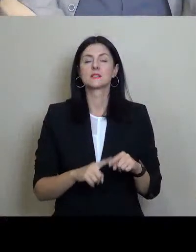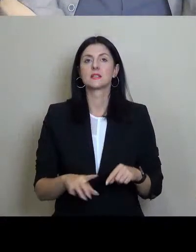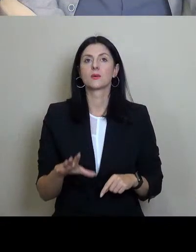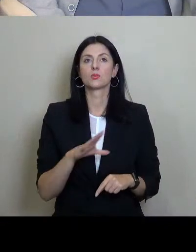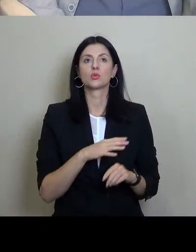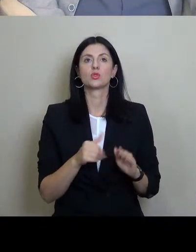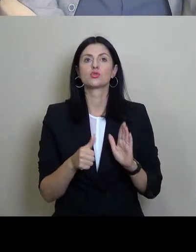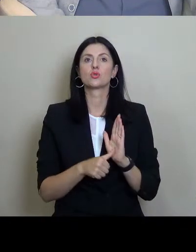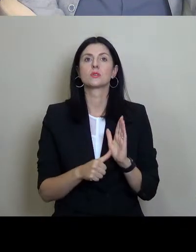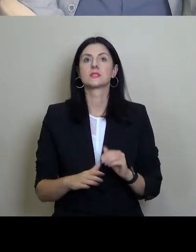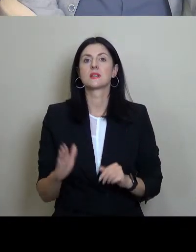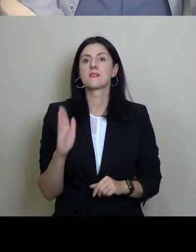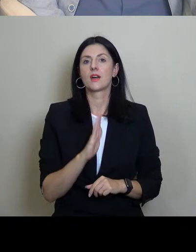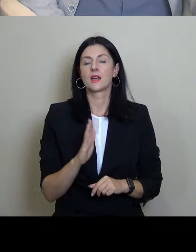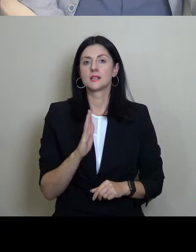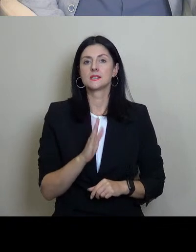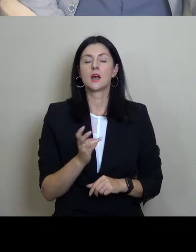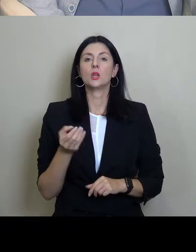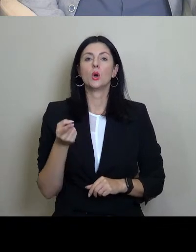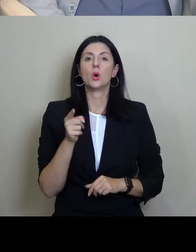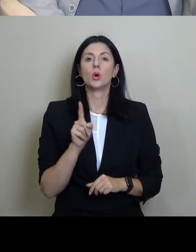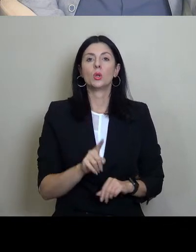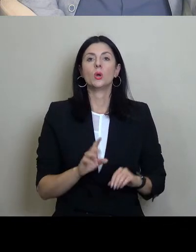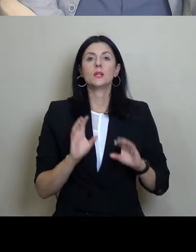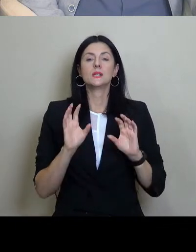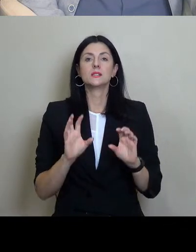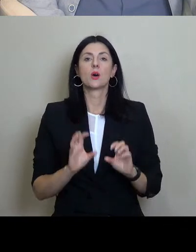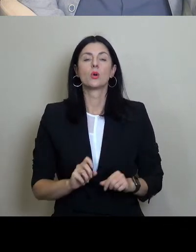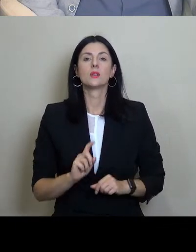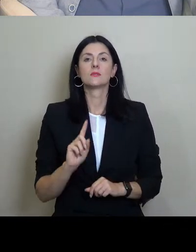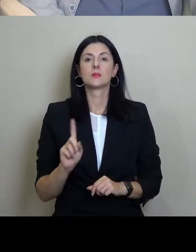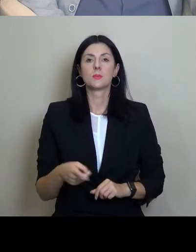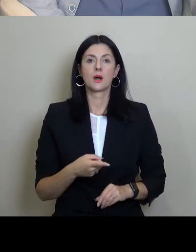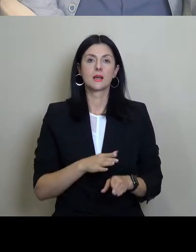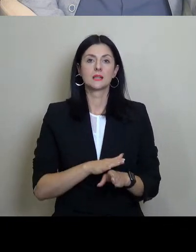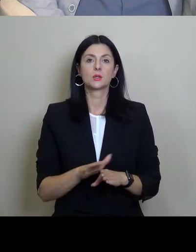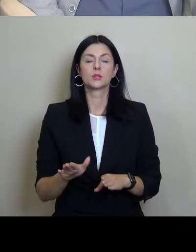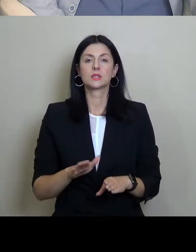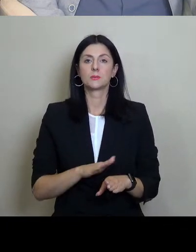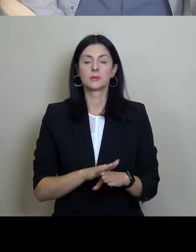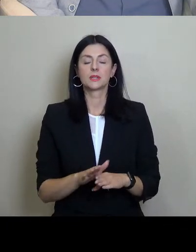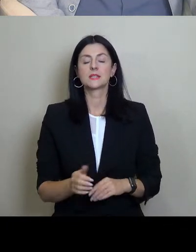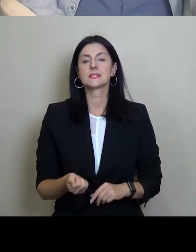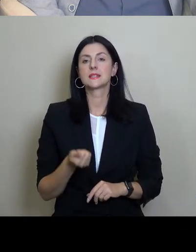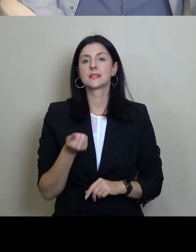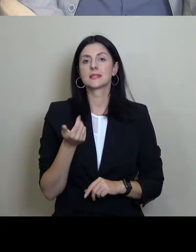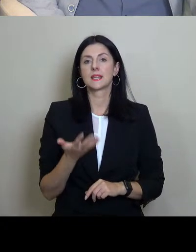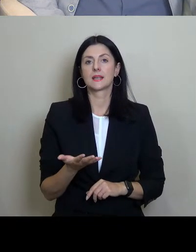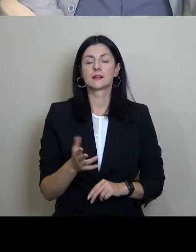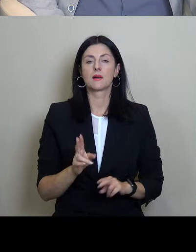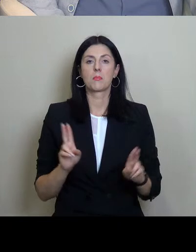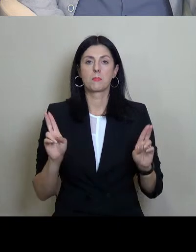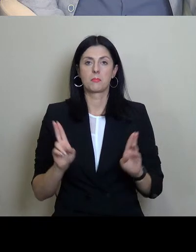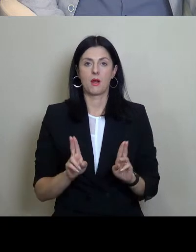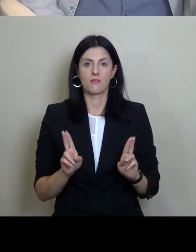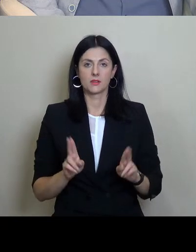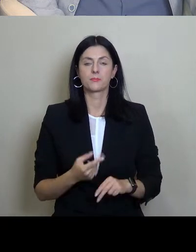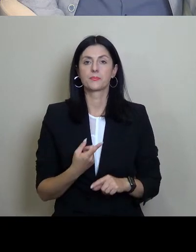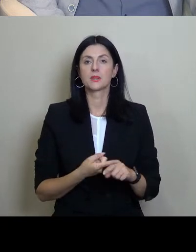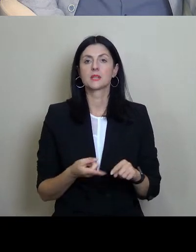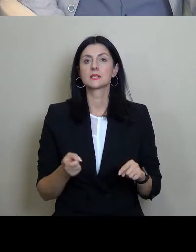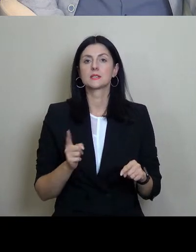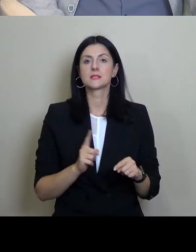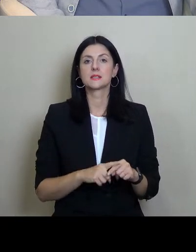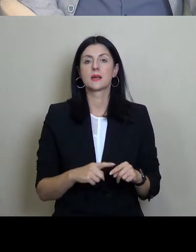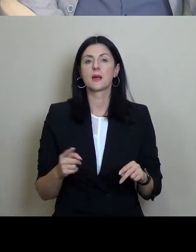already formed, they had to be formed by the 6th of September, so here the law requires to abide by